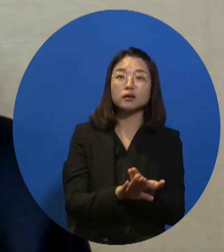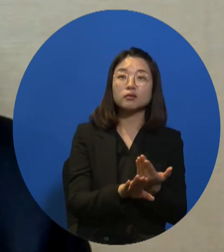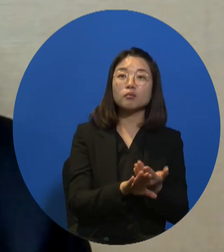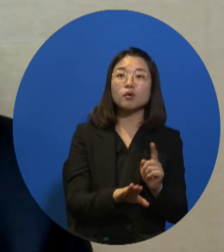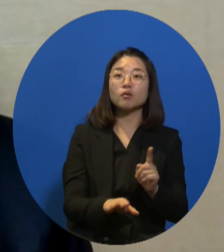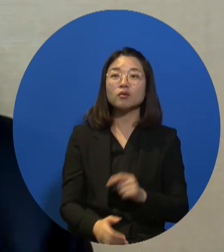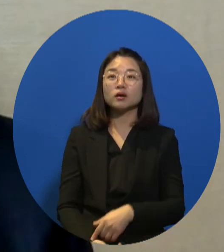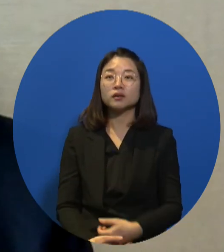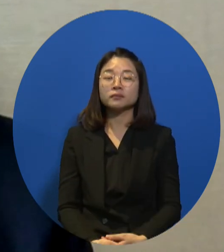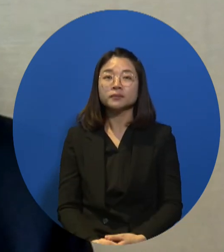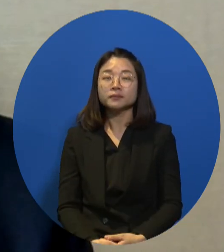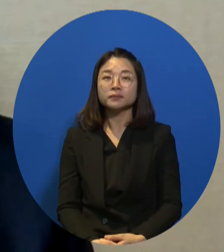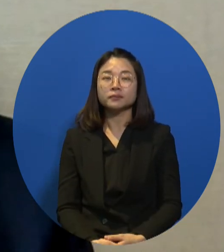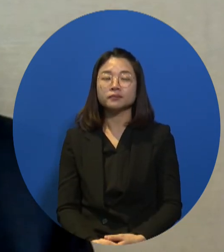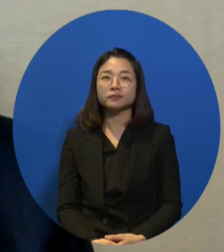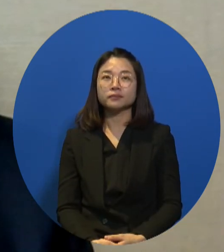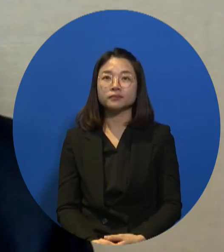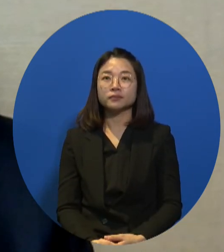support.